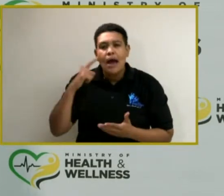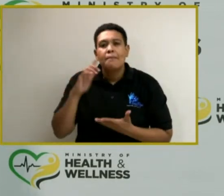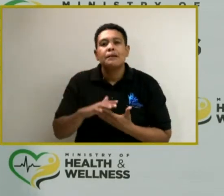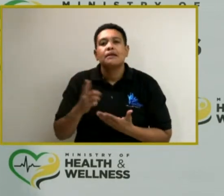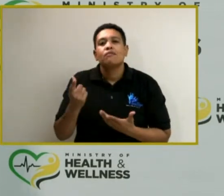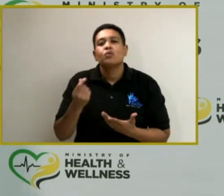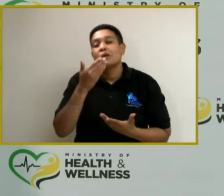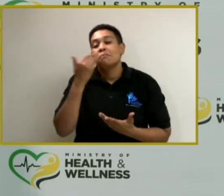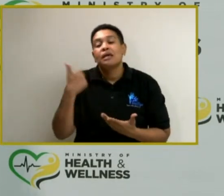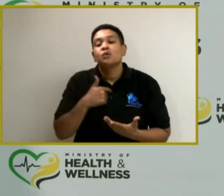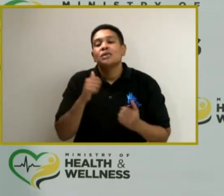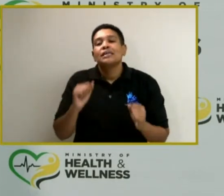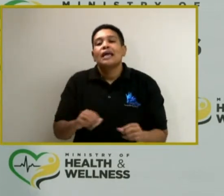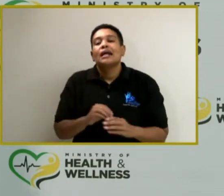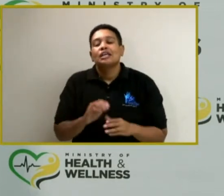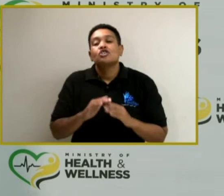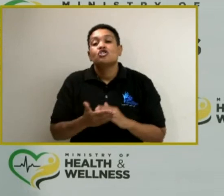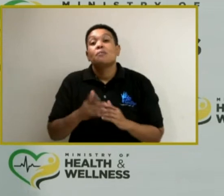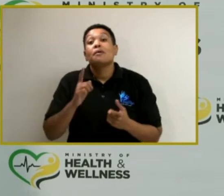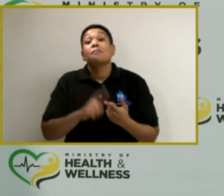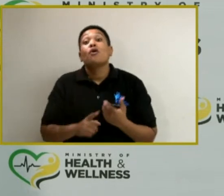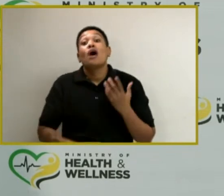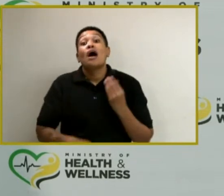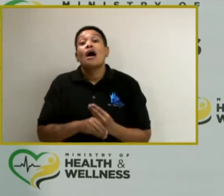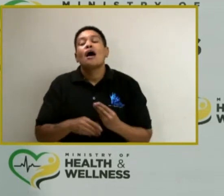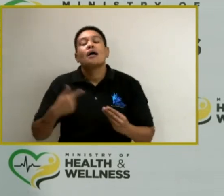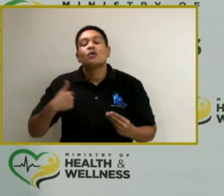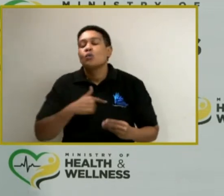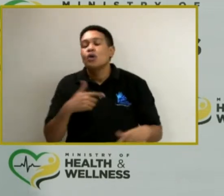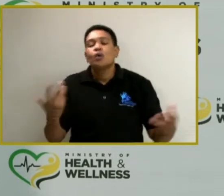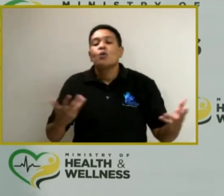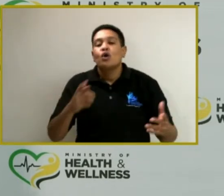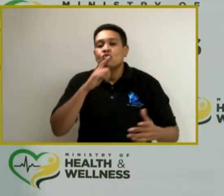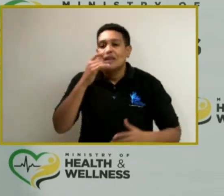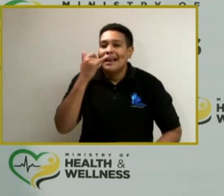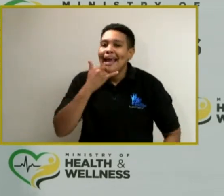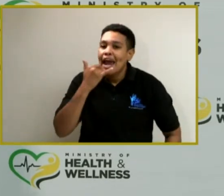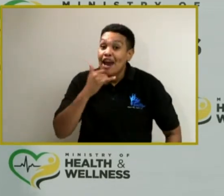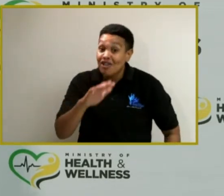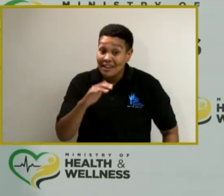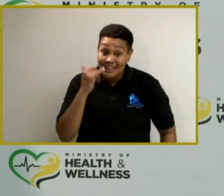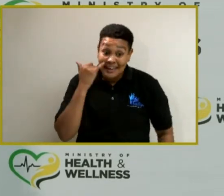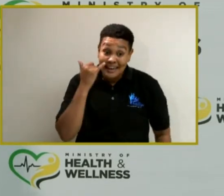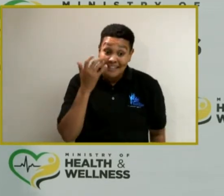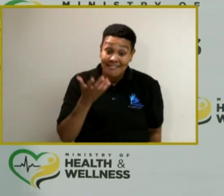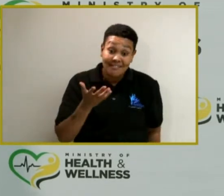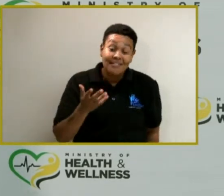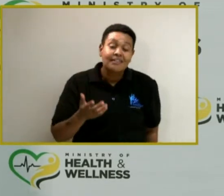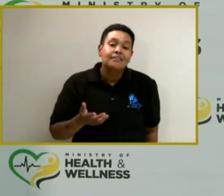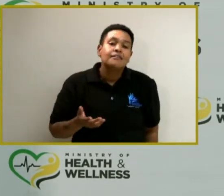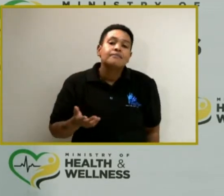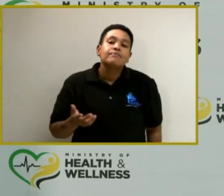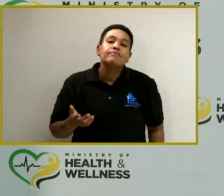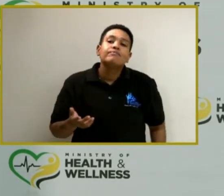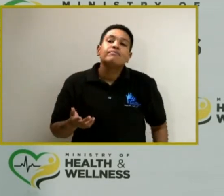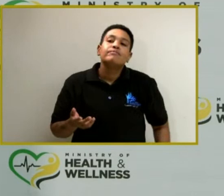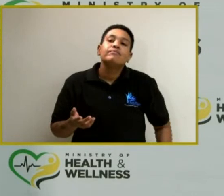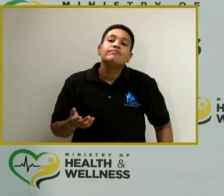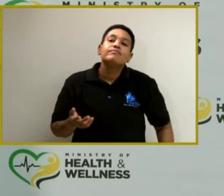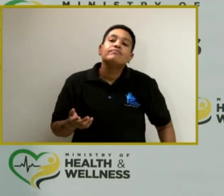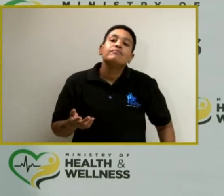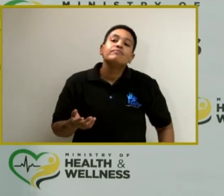best that we can. And indeed, we're even erring if one were to